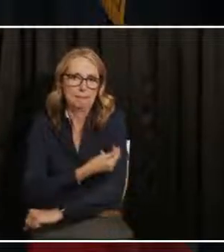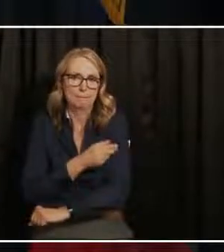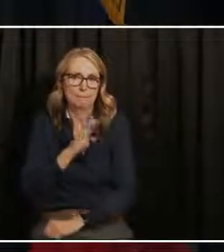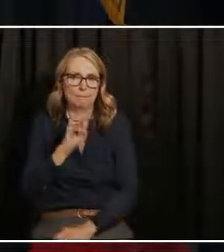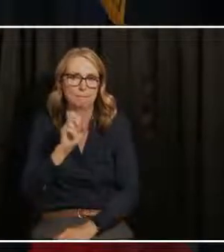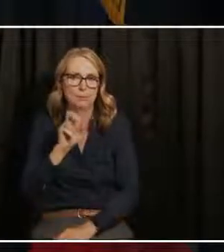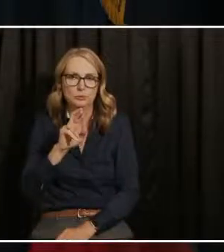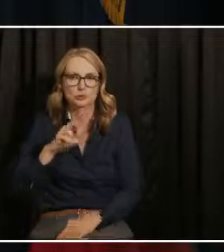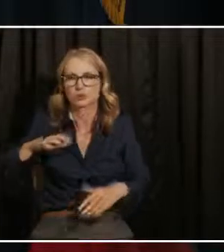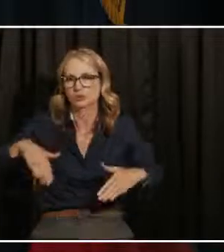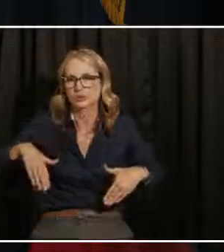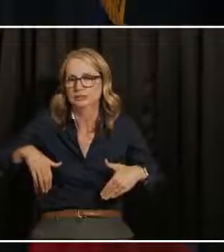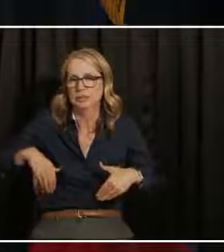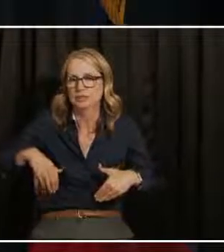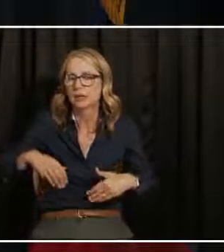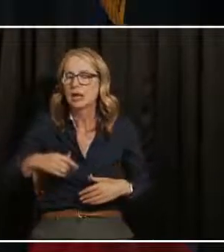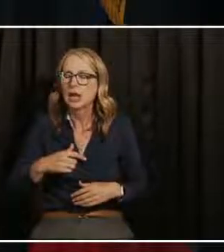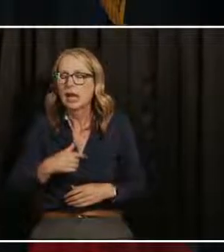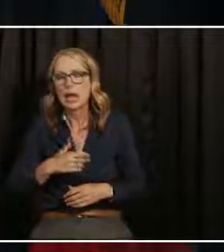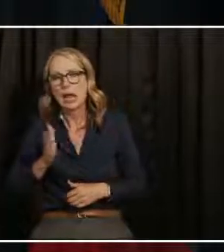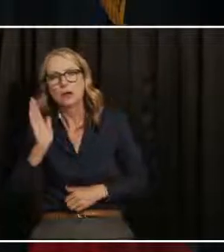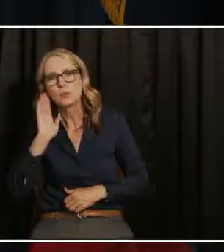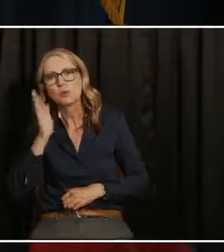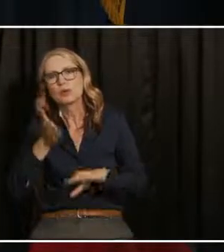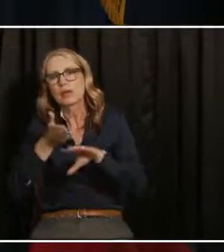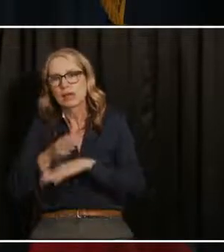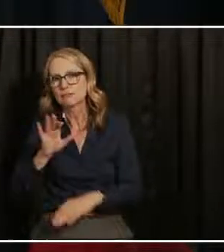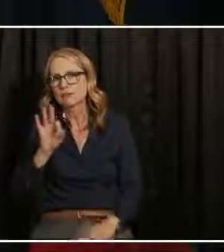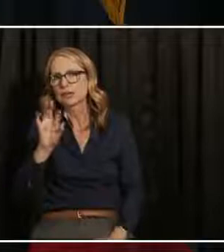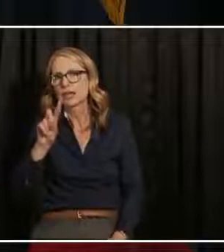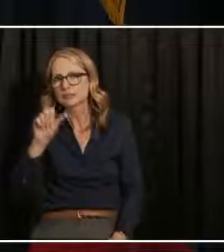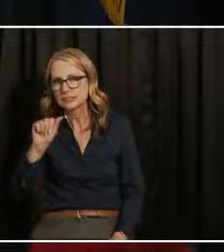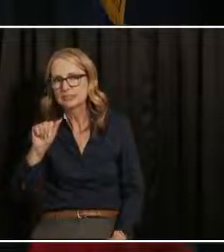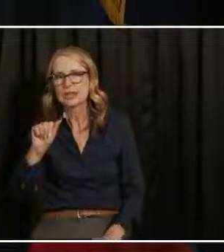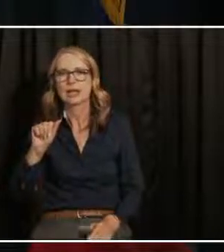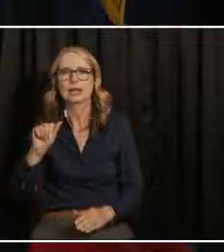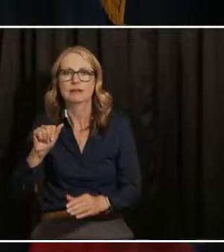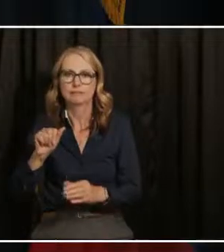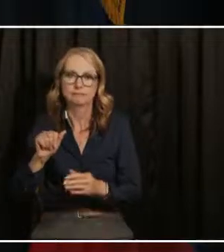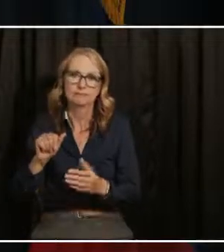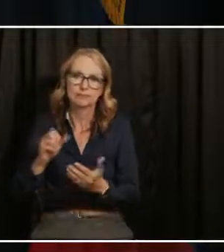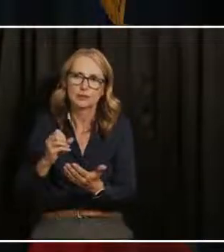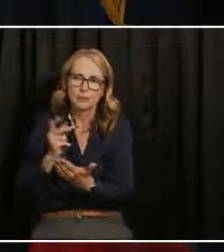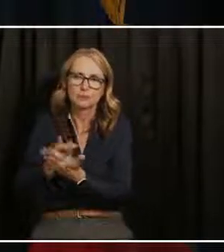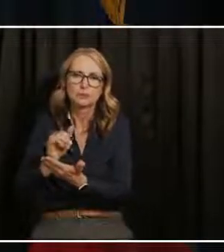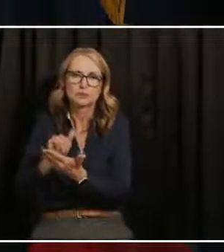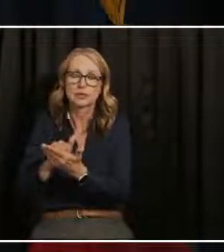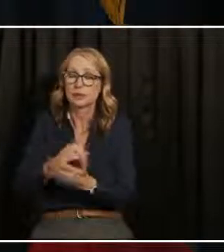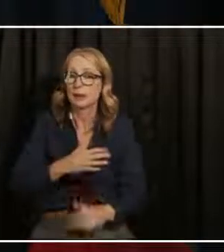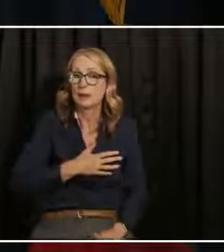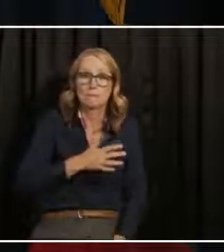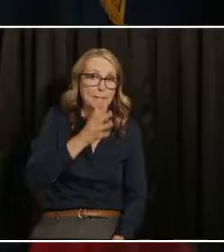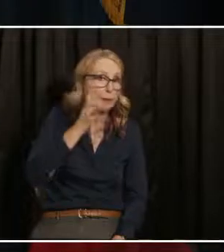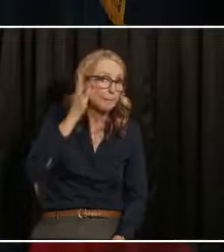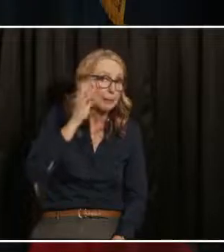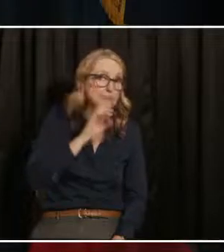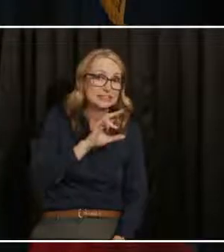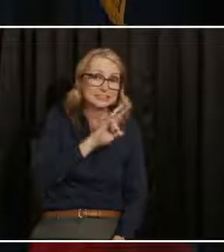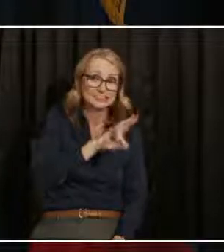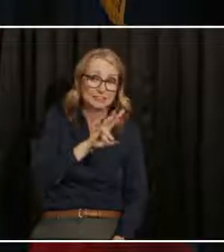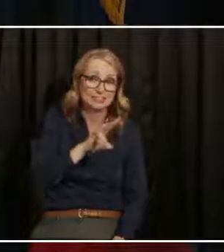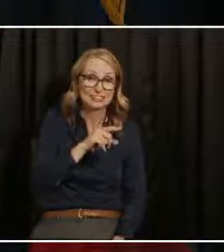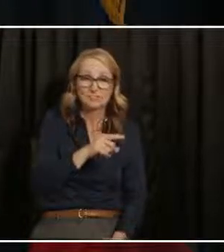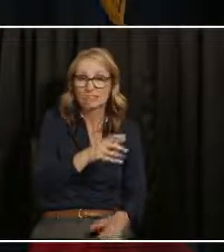point, probably after the FDA completes the work around Moderna. My 77-year-old parents have, and I strongly supported them in